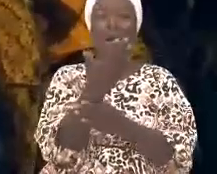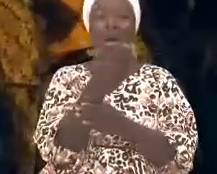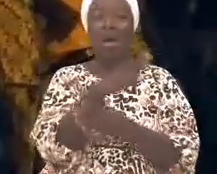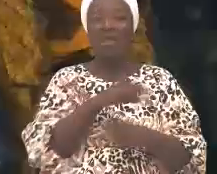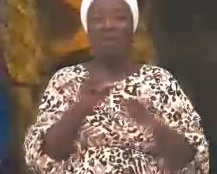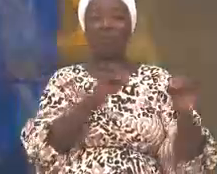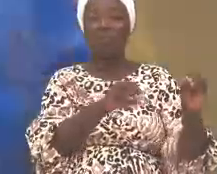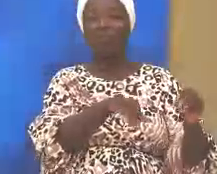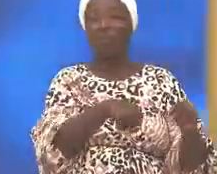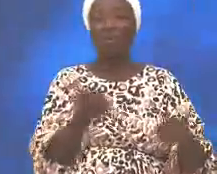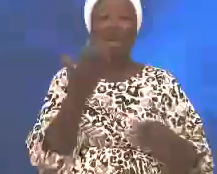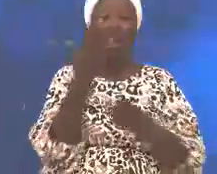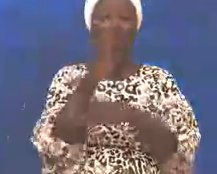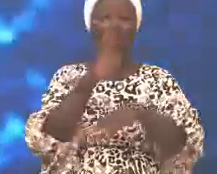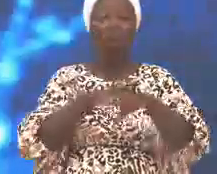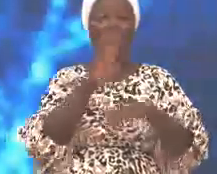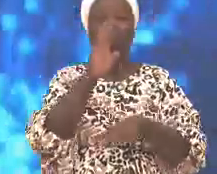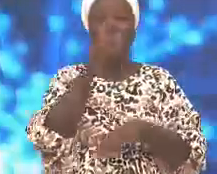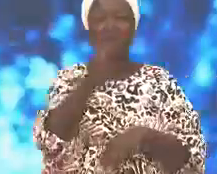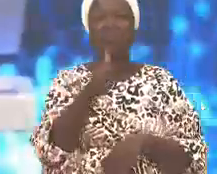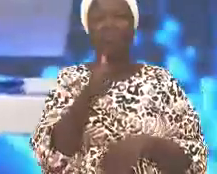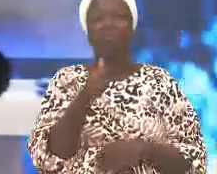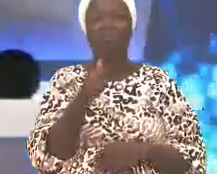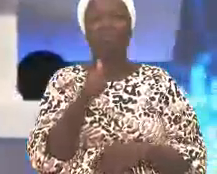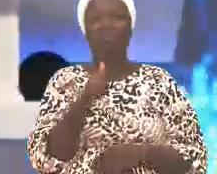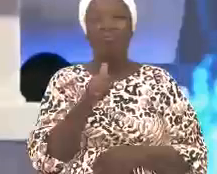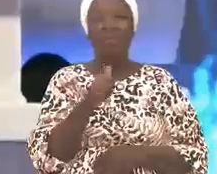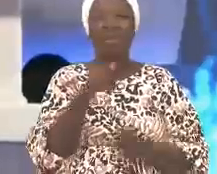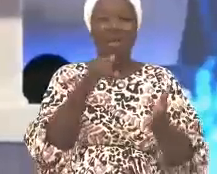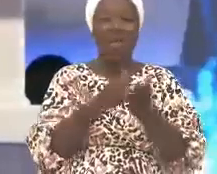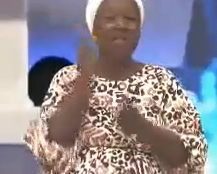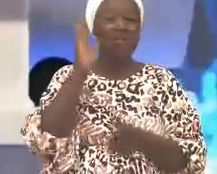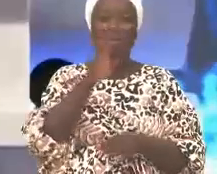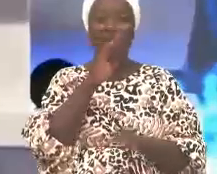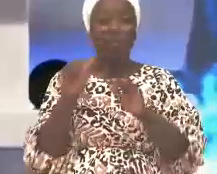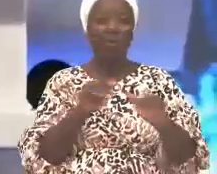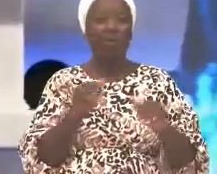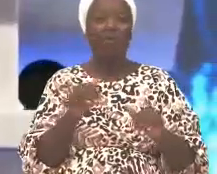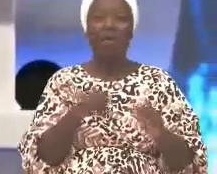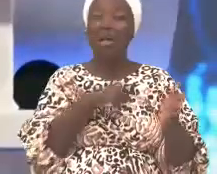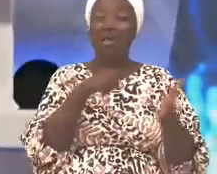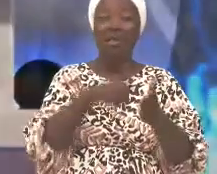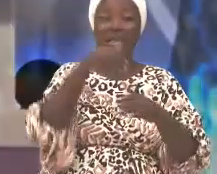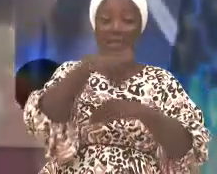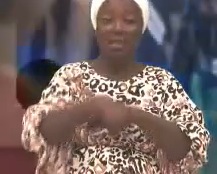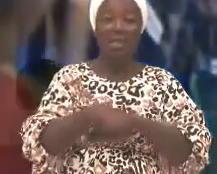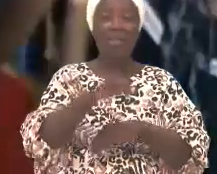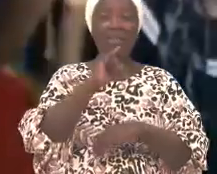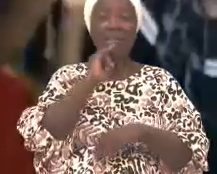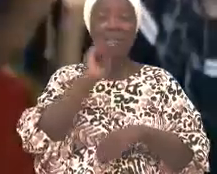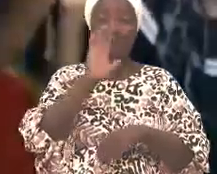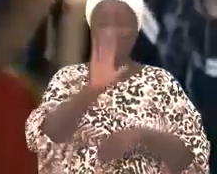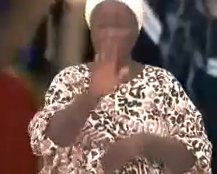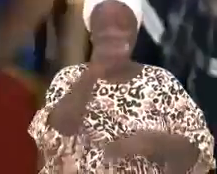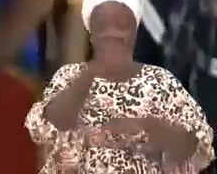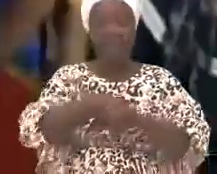other hand on yourself. It will be done. Tonight is your